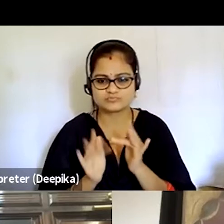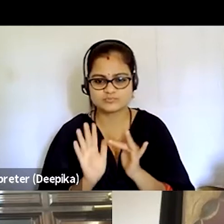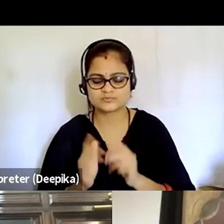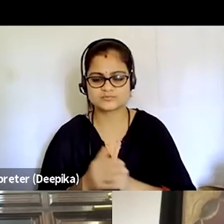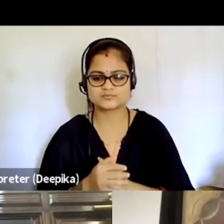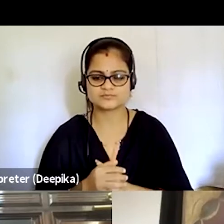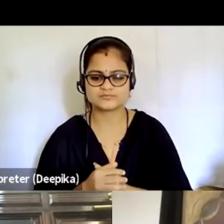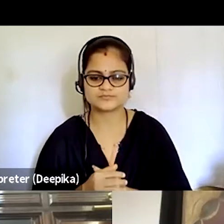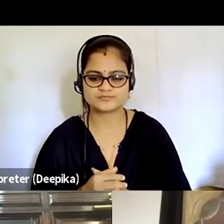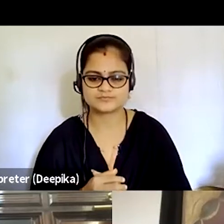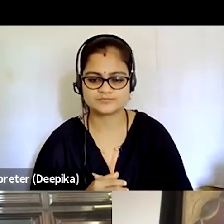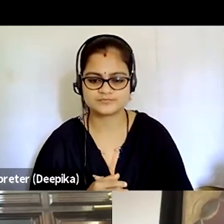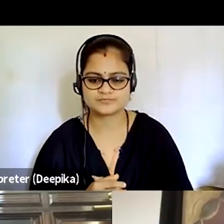drummer